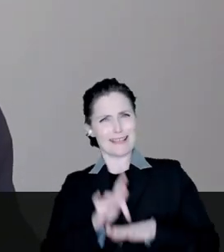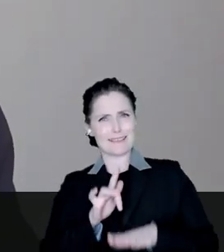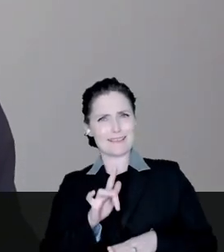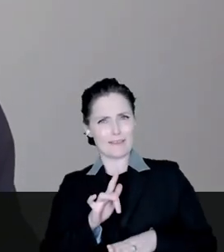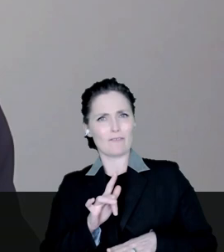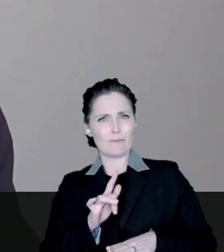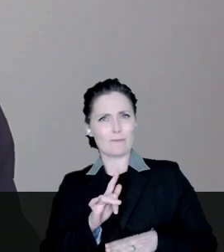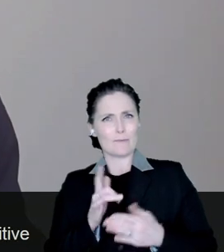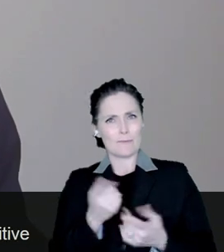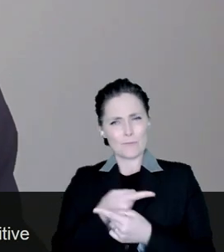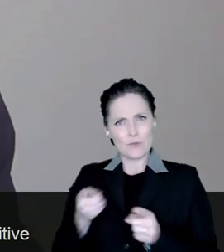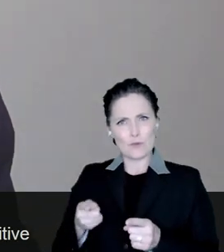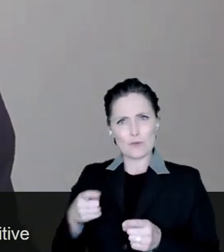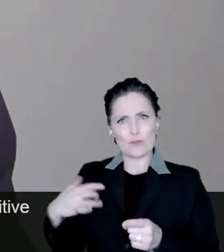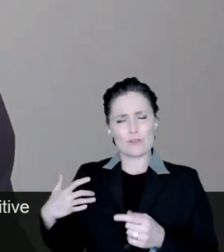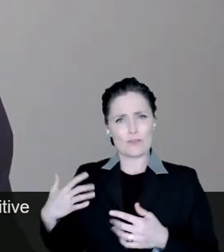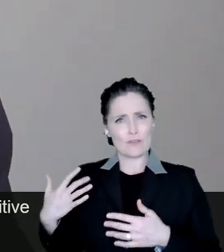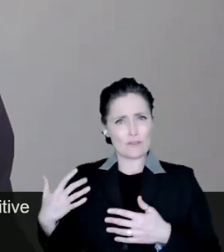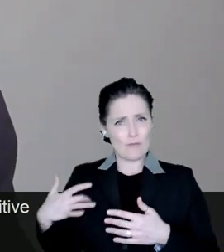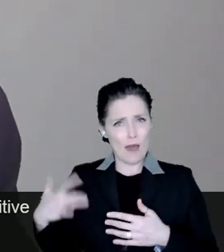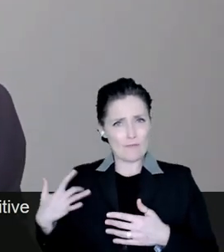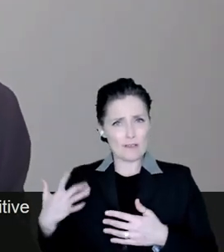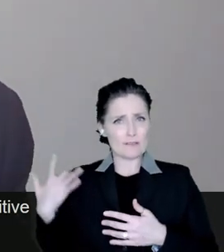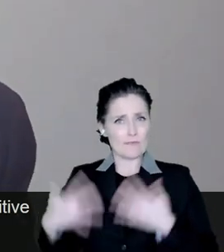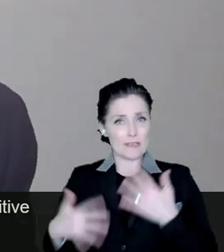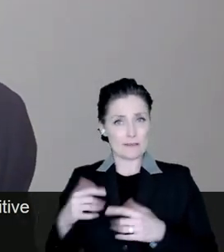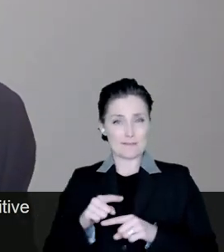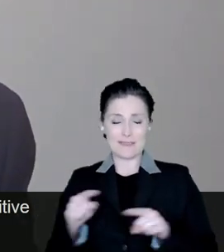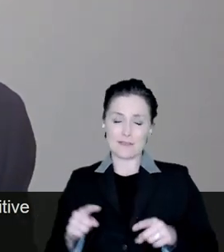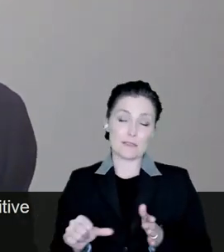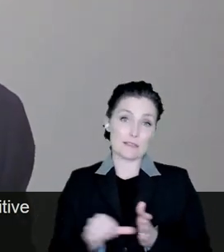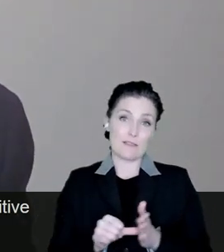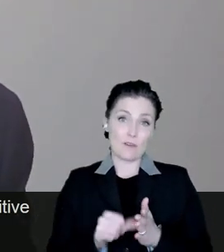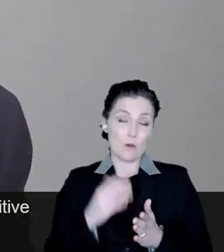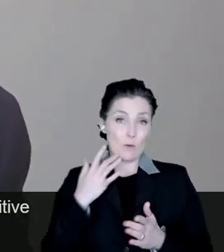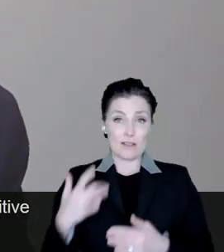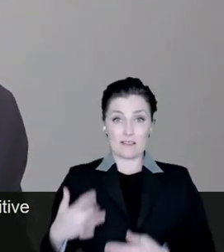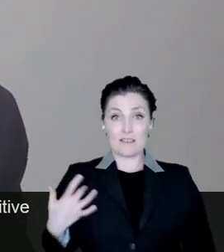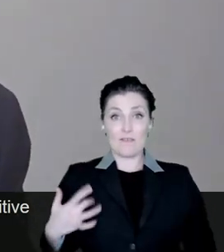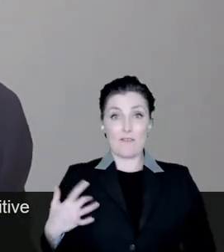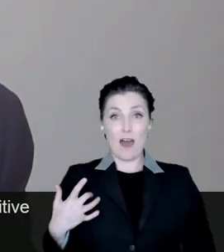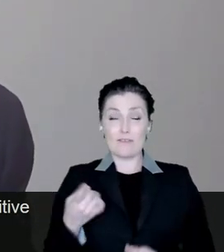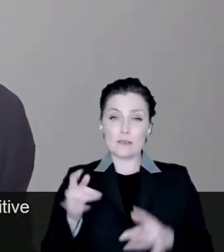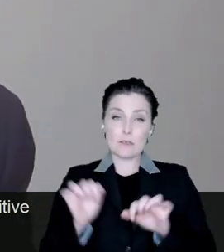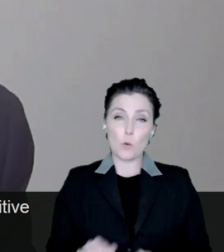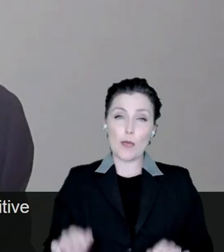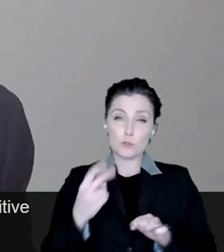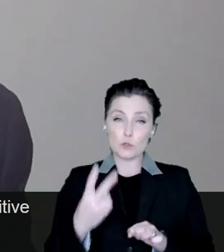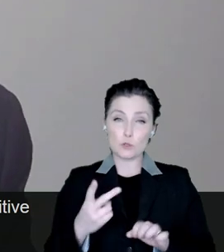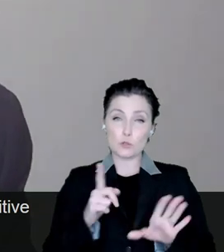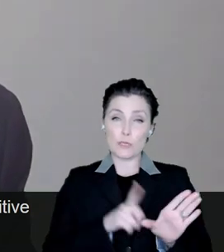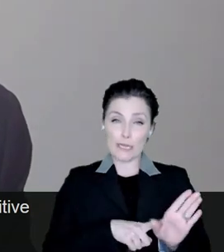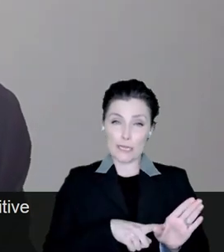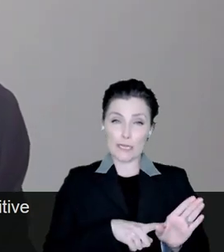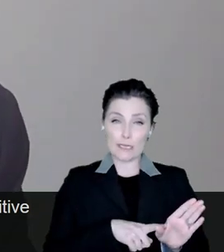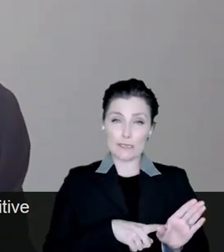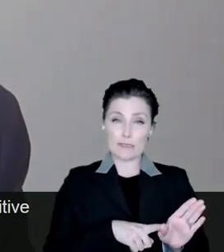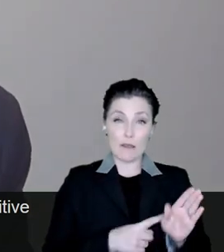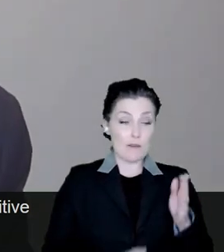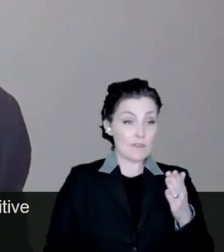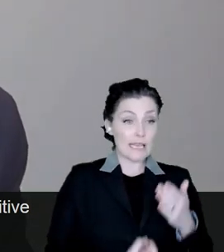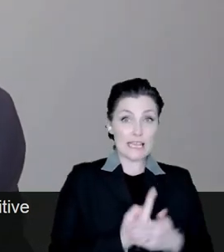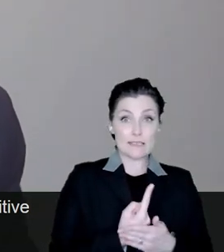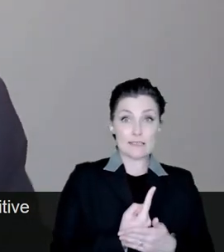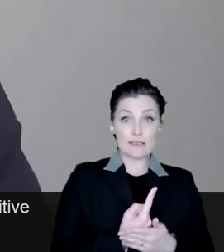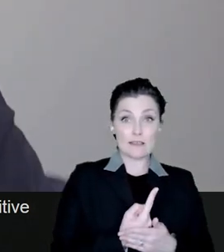survivors and victims say. It's made really difficult, though, when a survivor's waiting 2 years for the incident or incidents to lead to